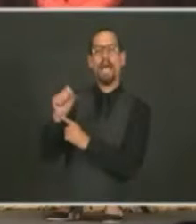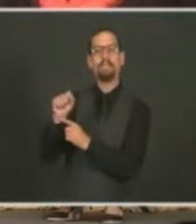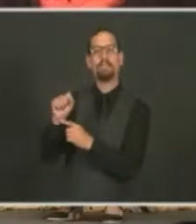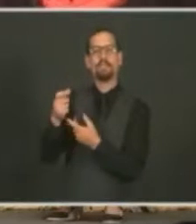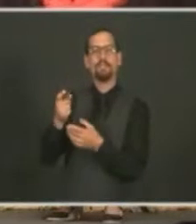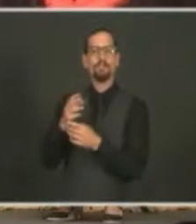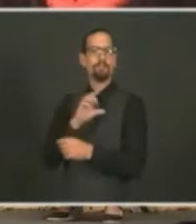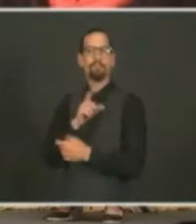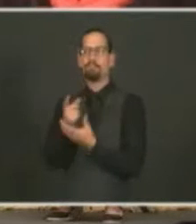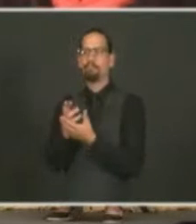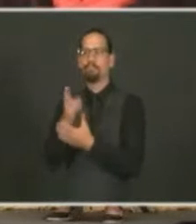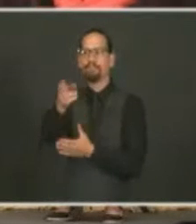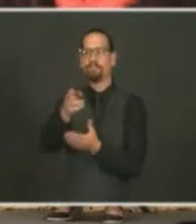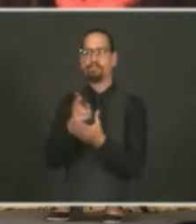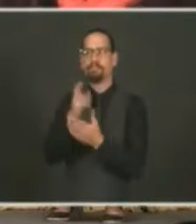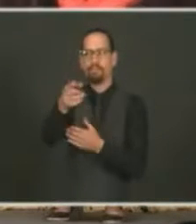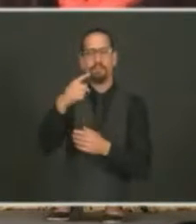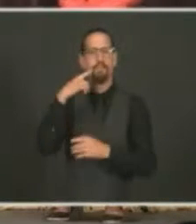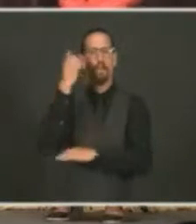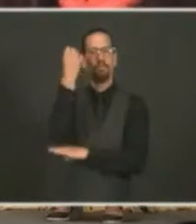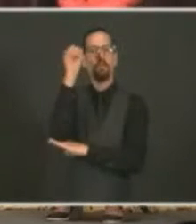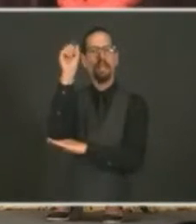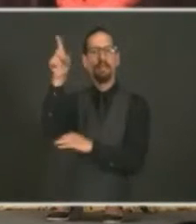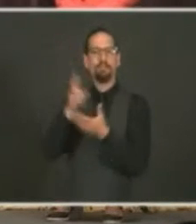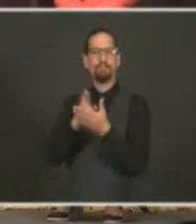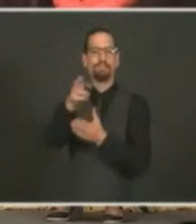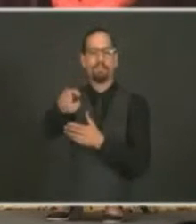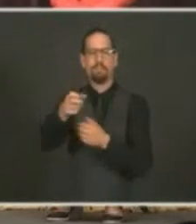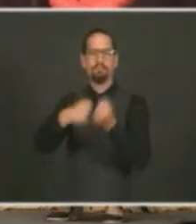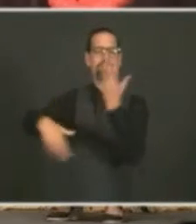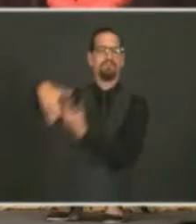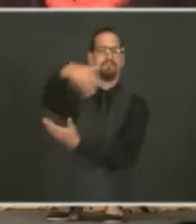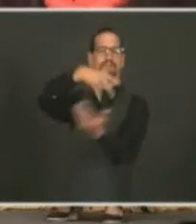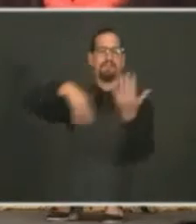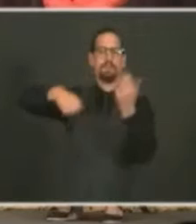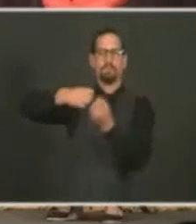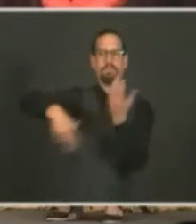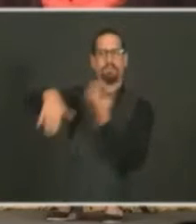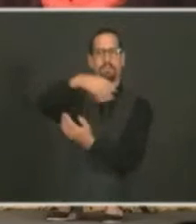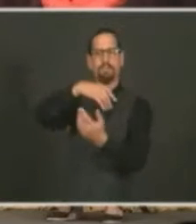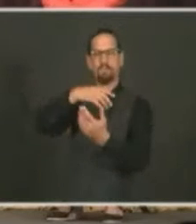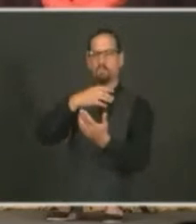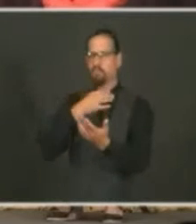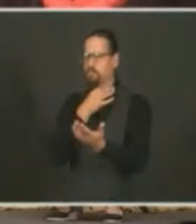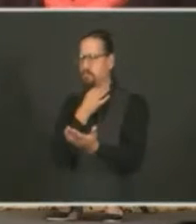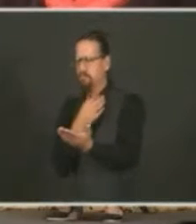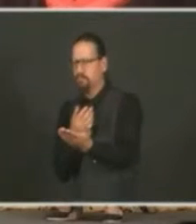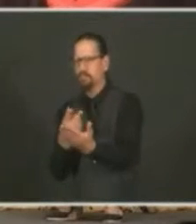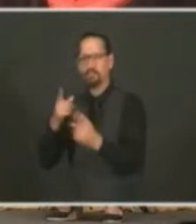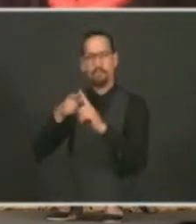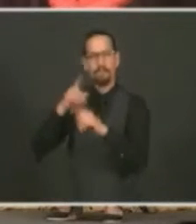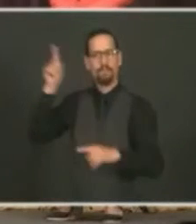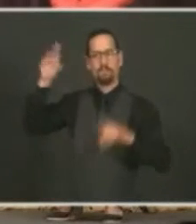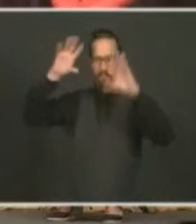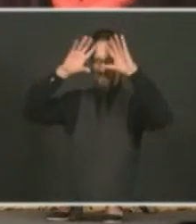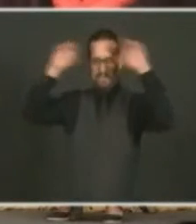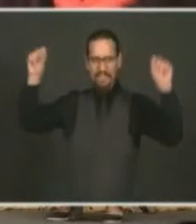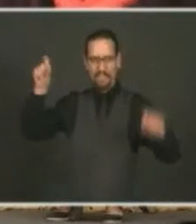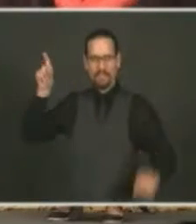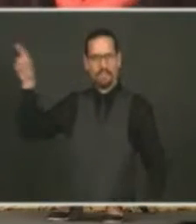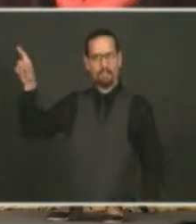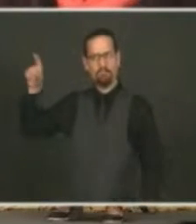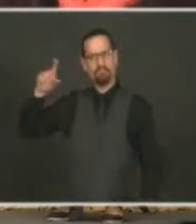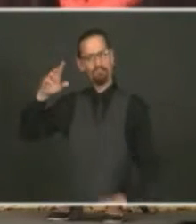like to hear you address that. And secondly, while the President of the United States is basically endorsing the Proud Boys and